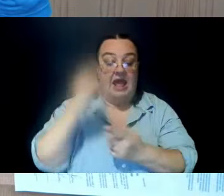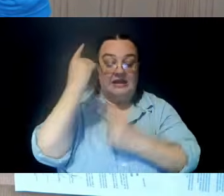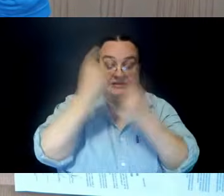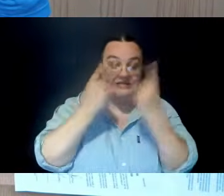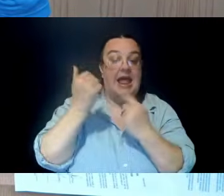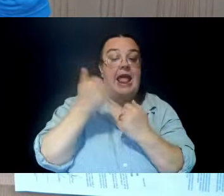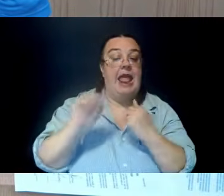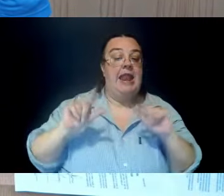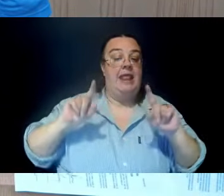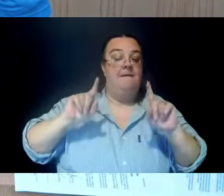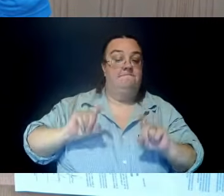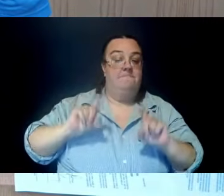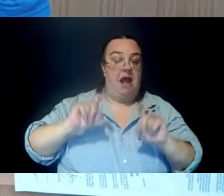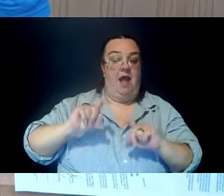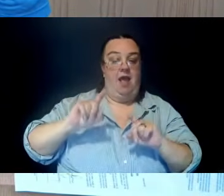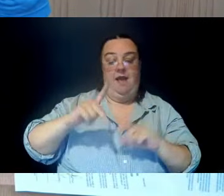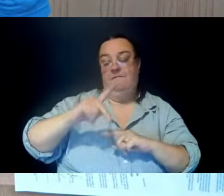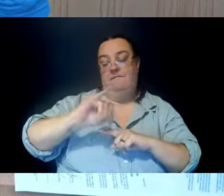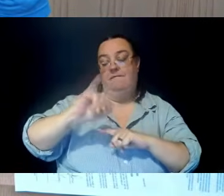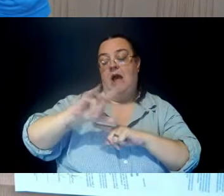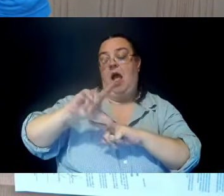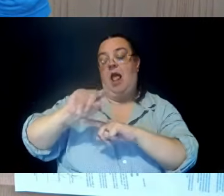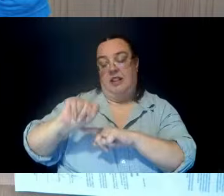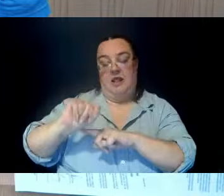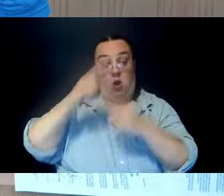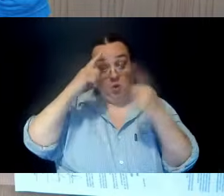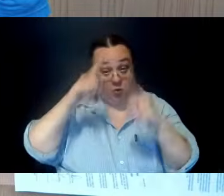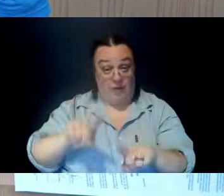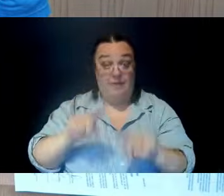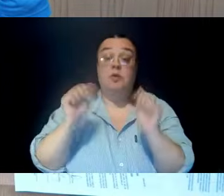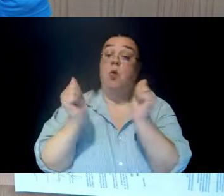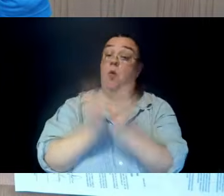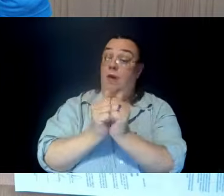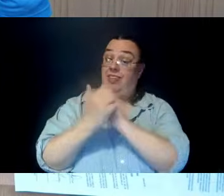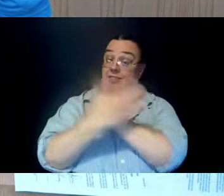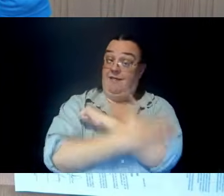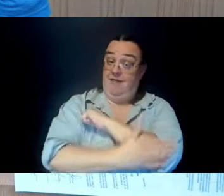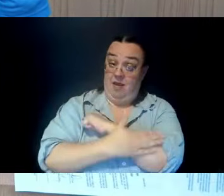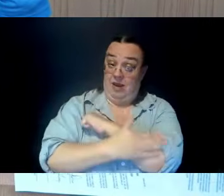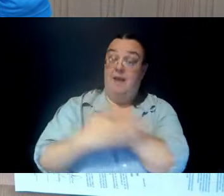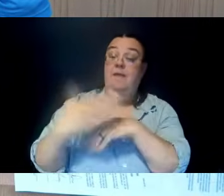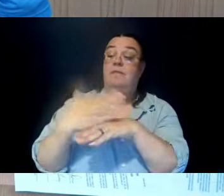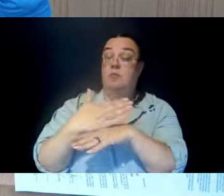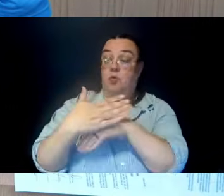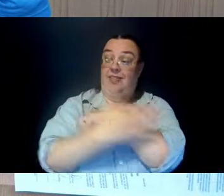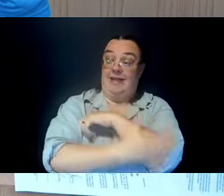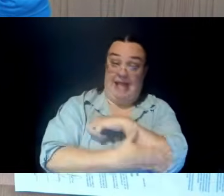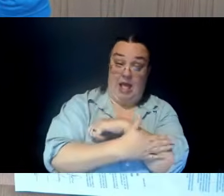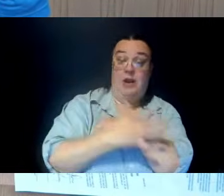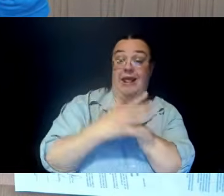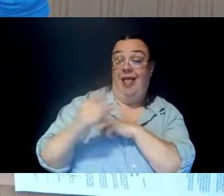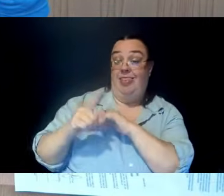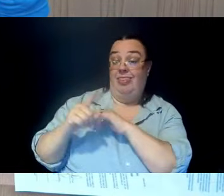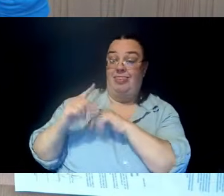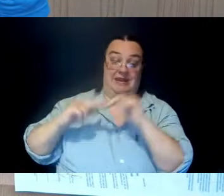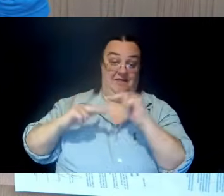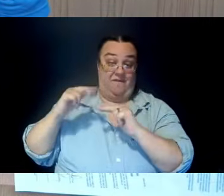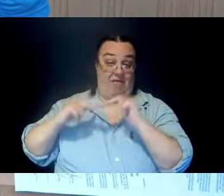pilot agreements entered into with the county, between the county and the developer,